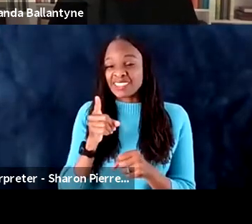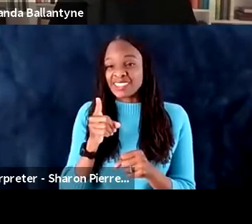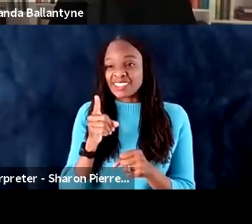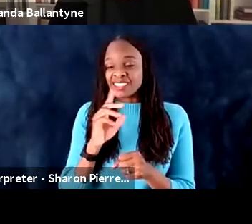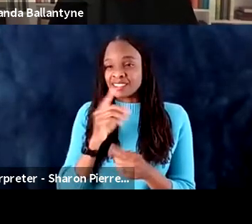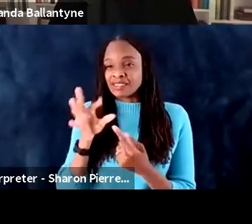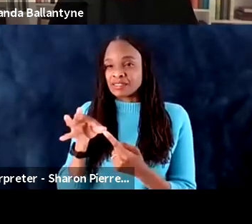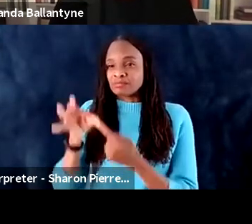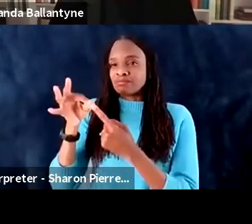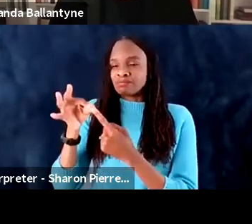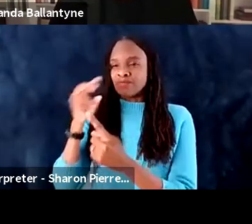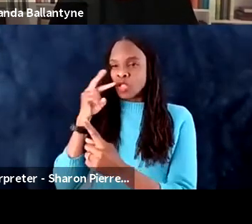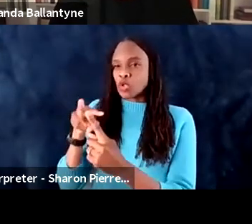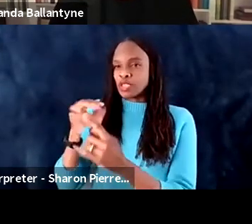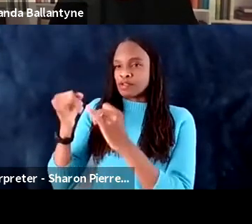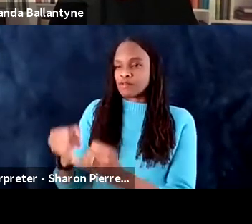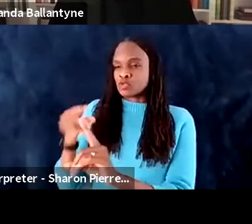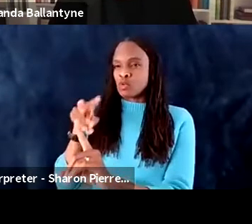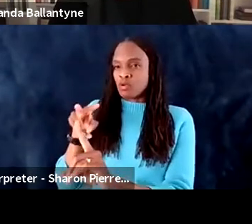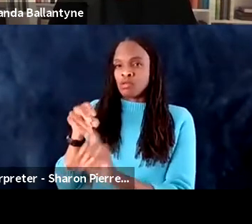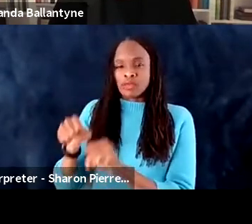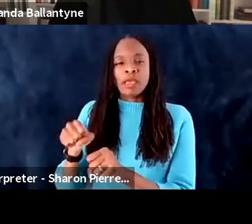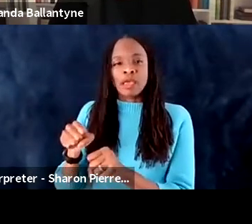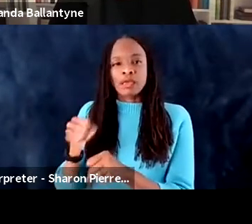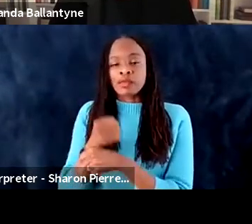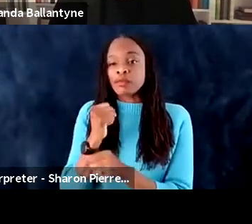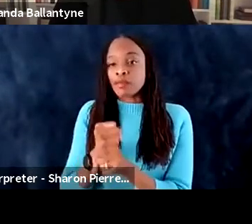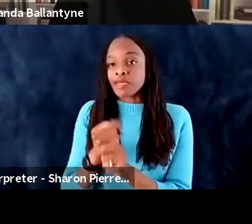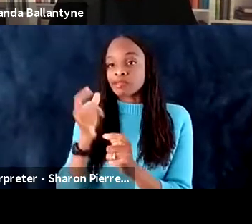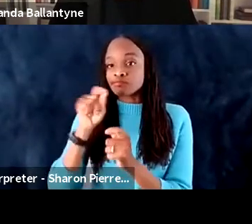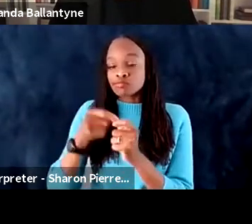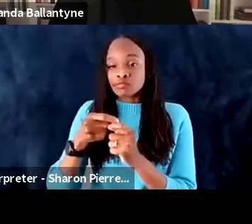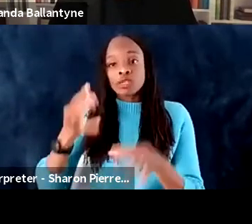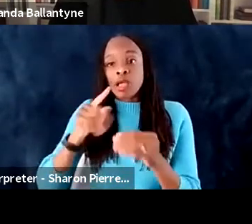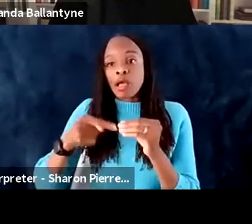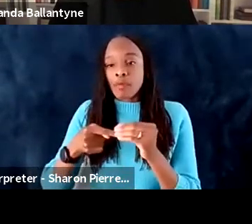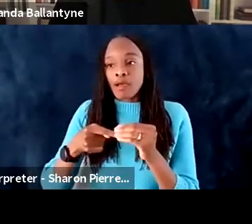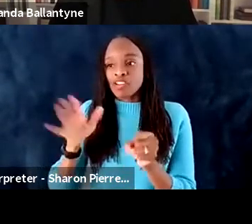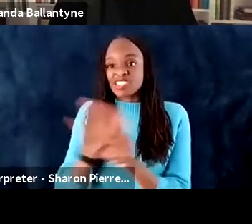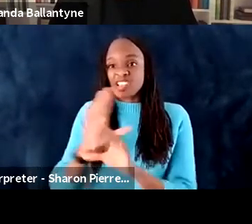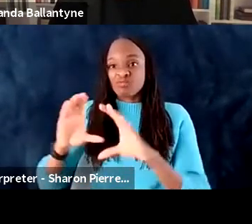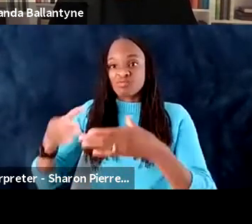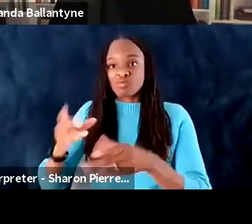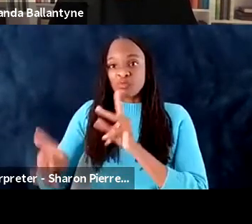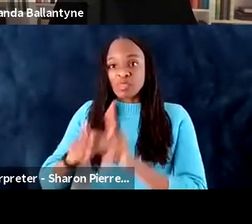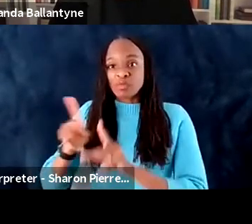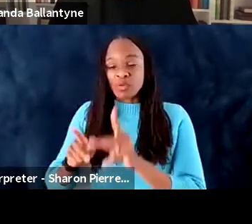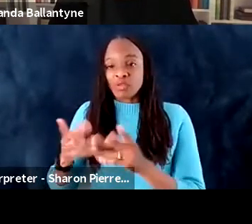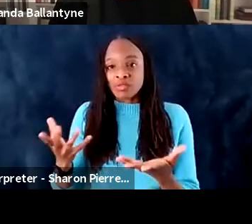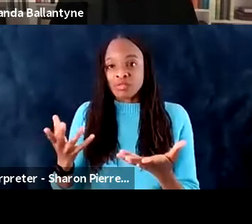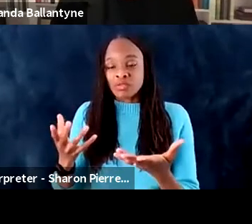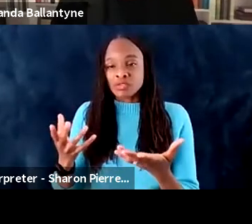can also collectively make a particular judgment and about entire class of people. So,